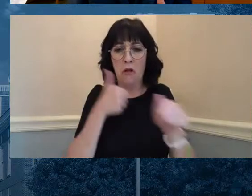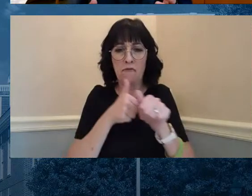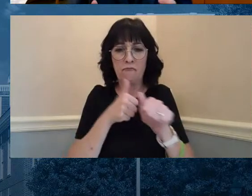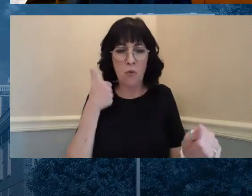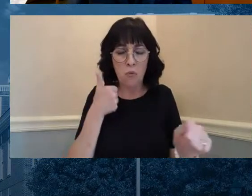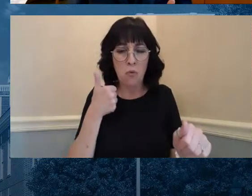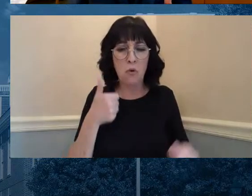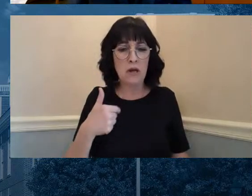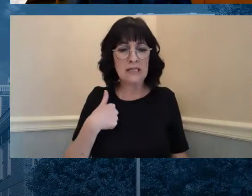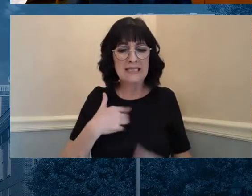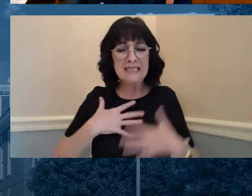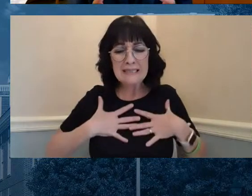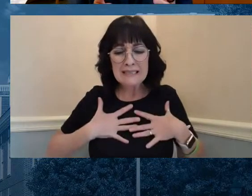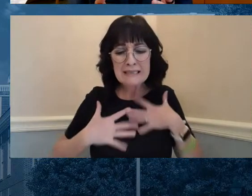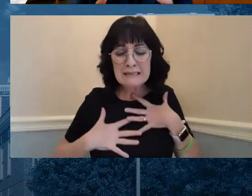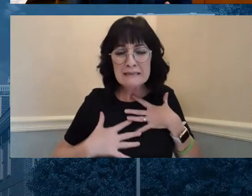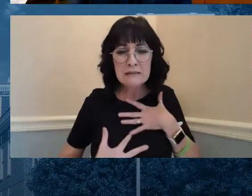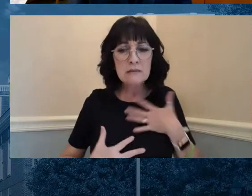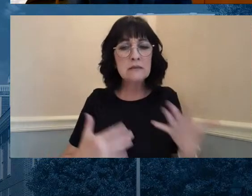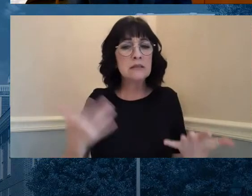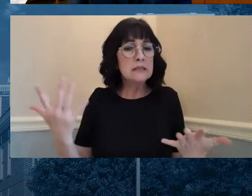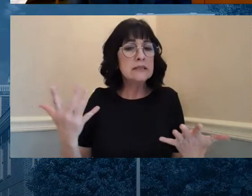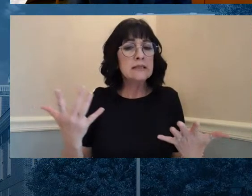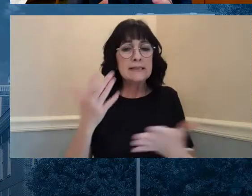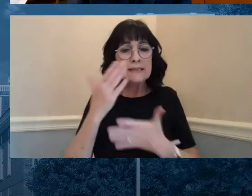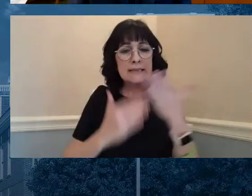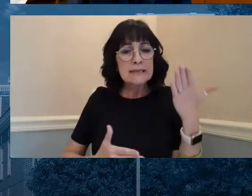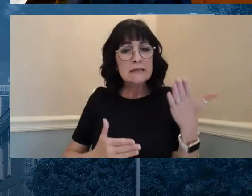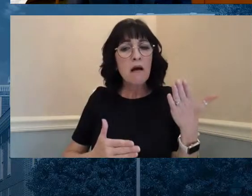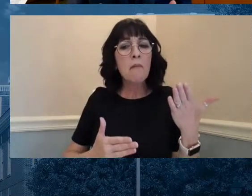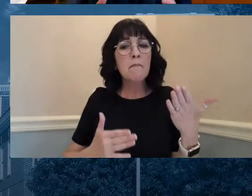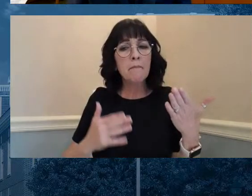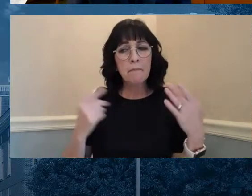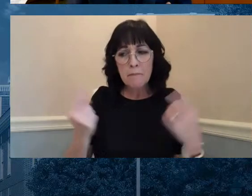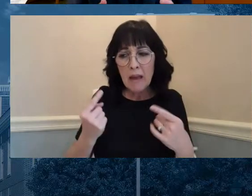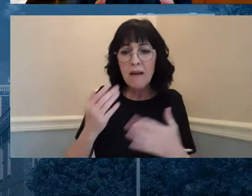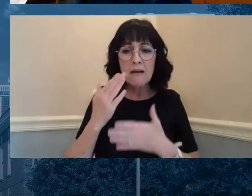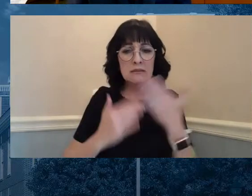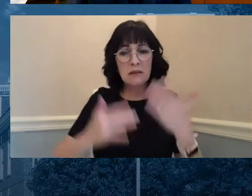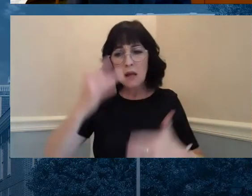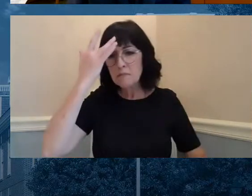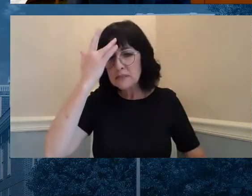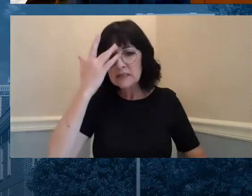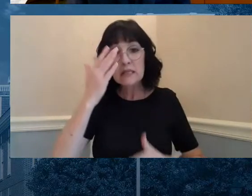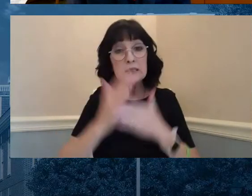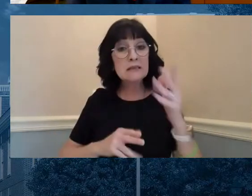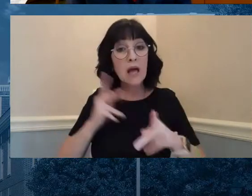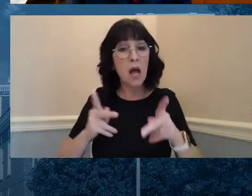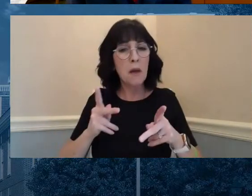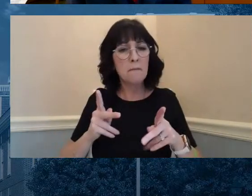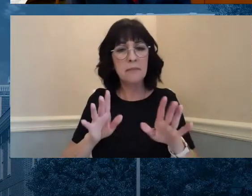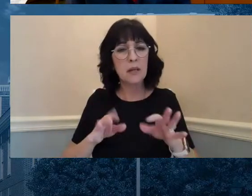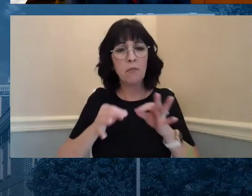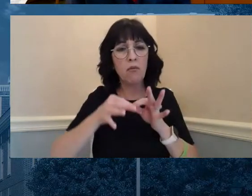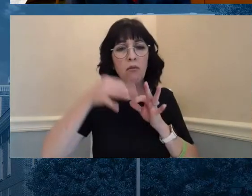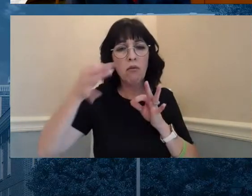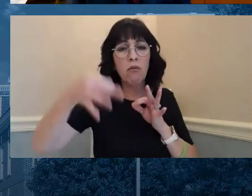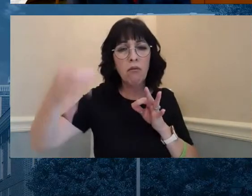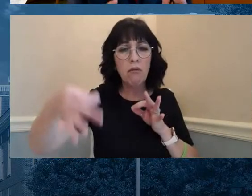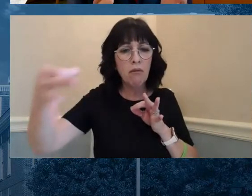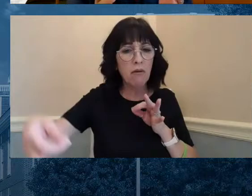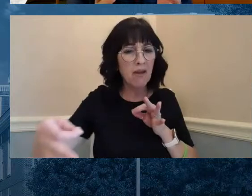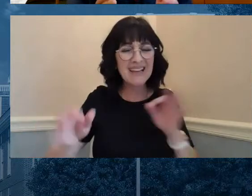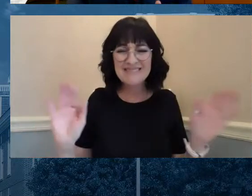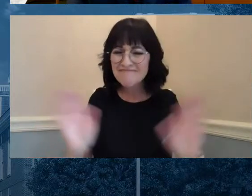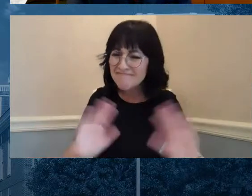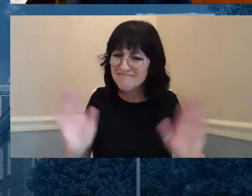that. And now is the time. It's safe, it's effective. Come in and get seen with the care that you need